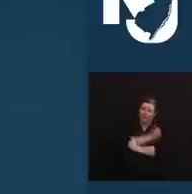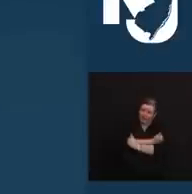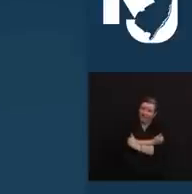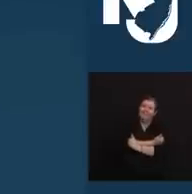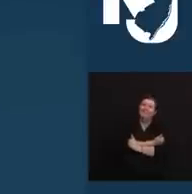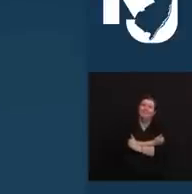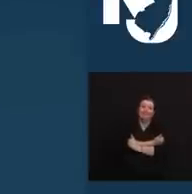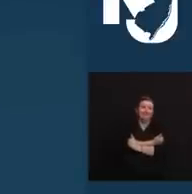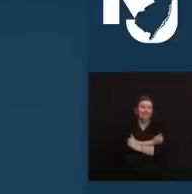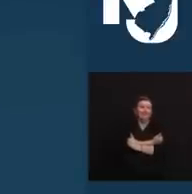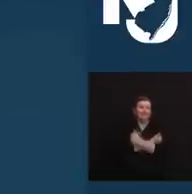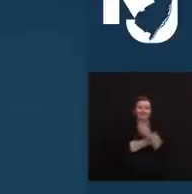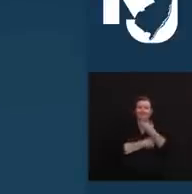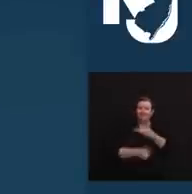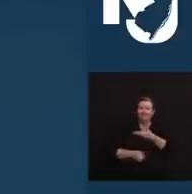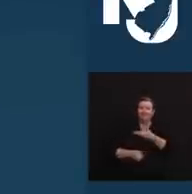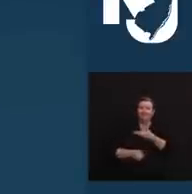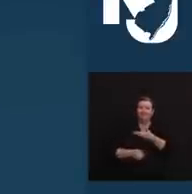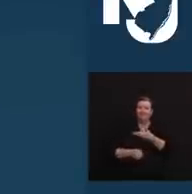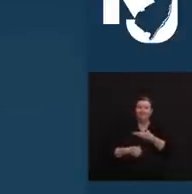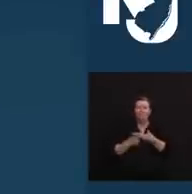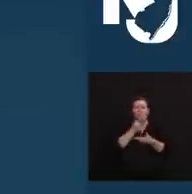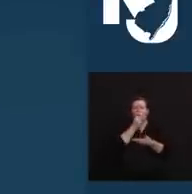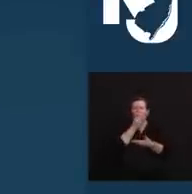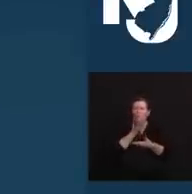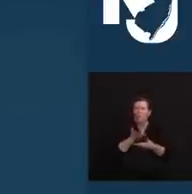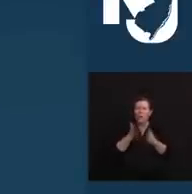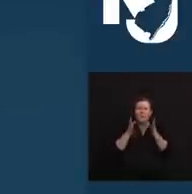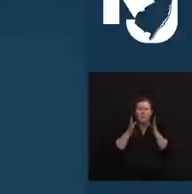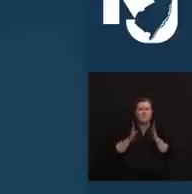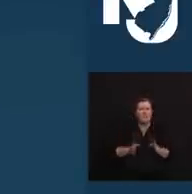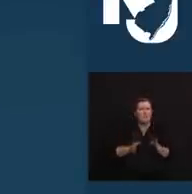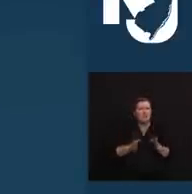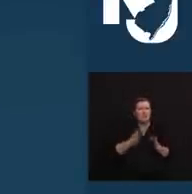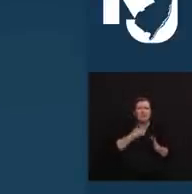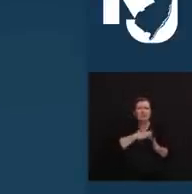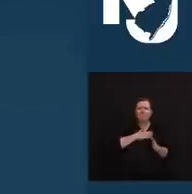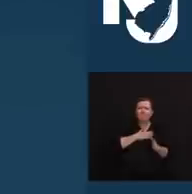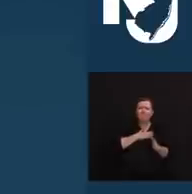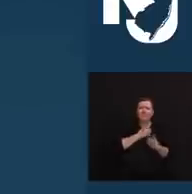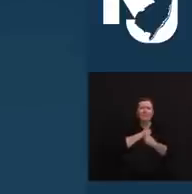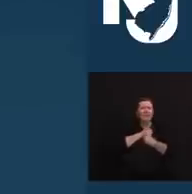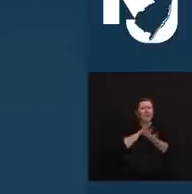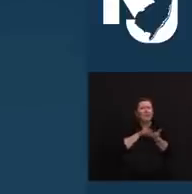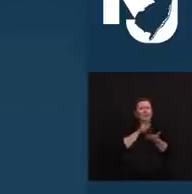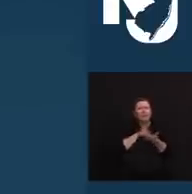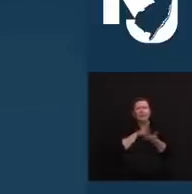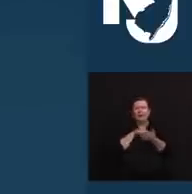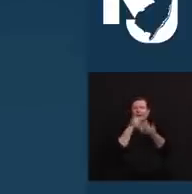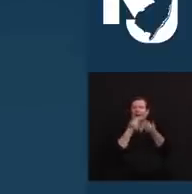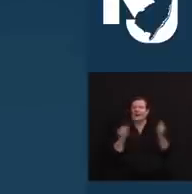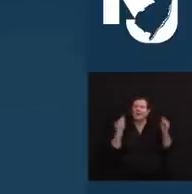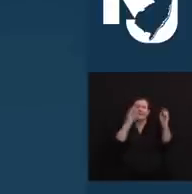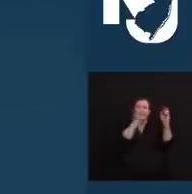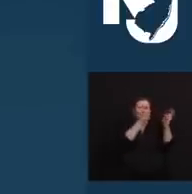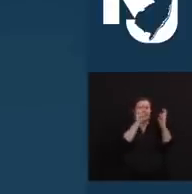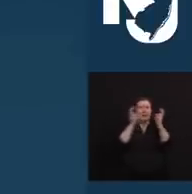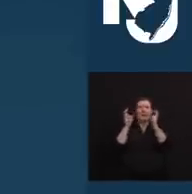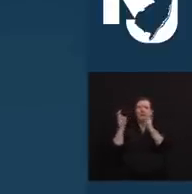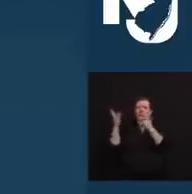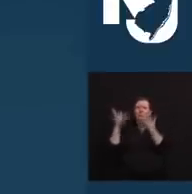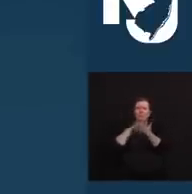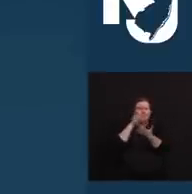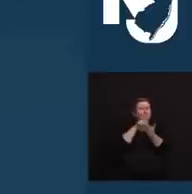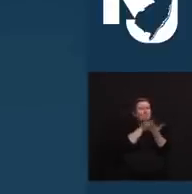and warm spirit was a true Renaissance man who enjoyed learning about any topic. He loved to laugh and travel with his family and